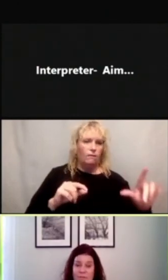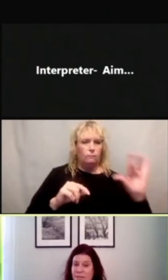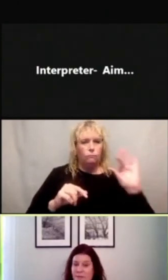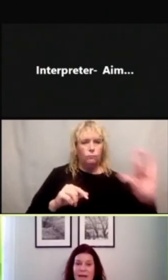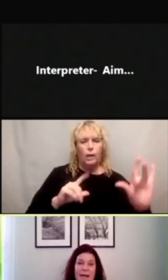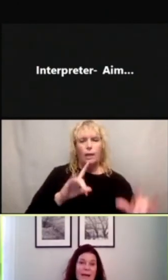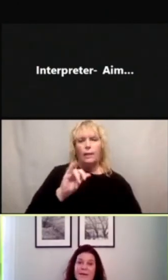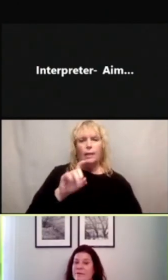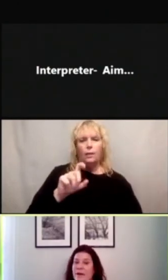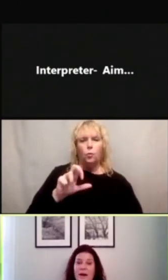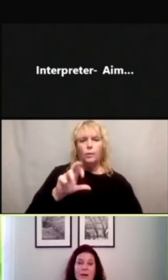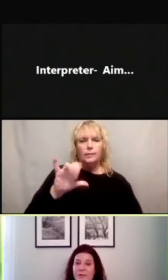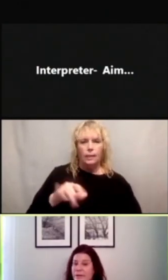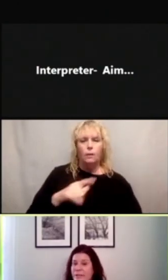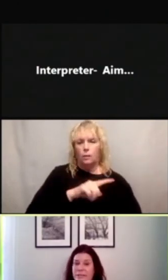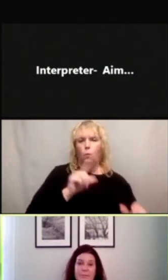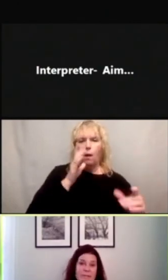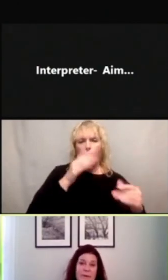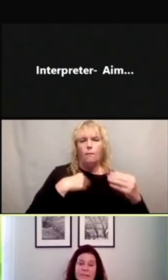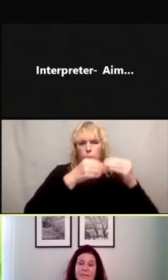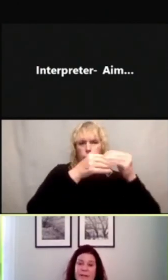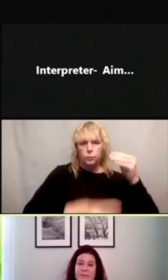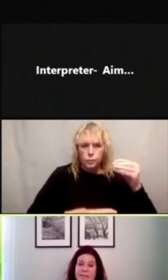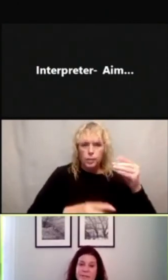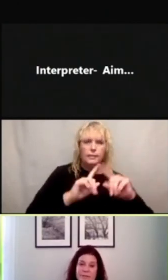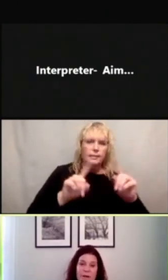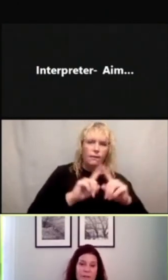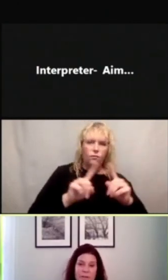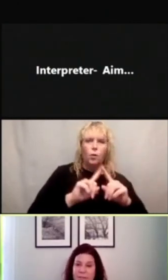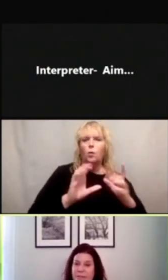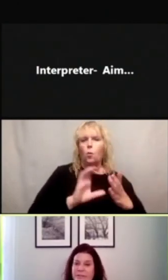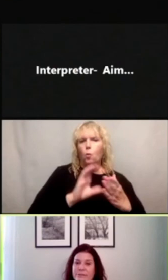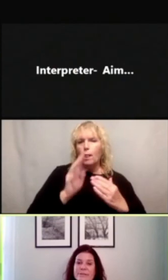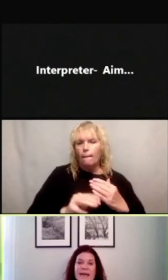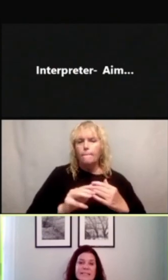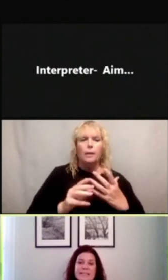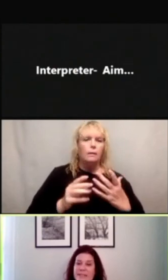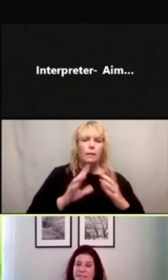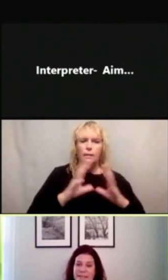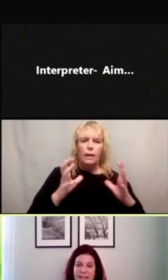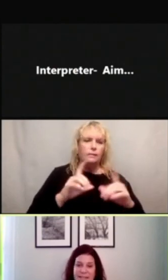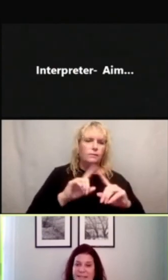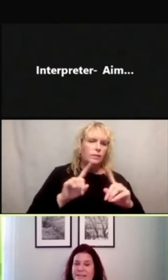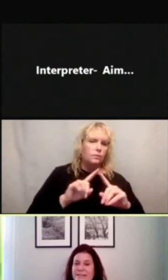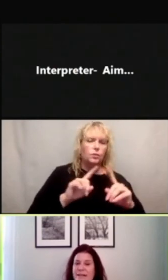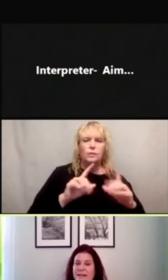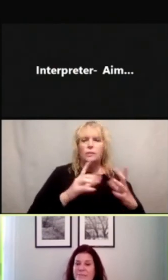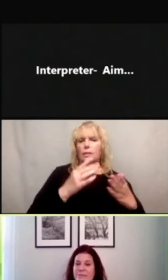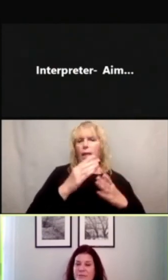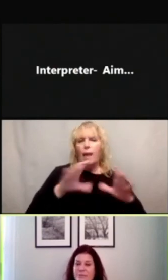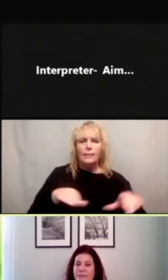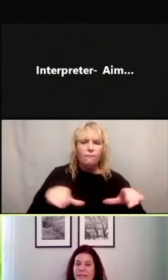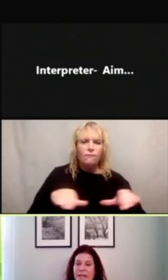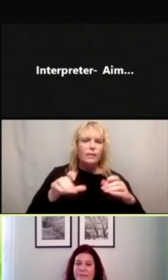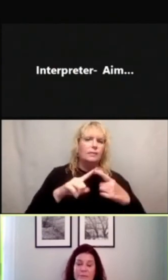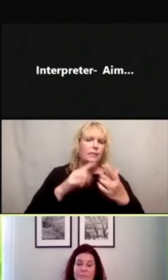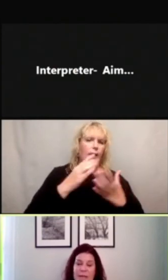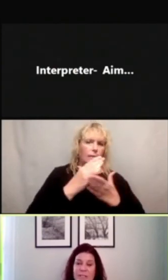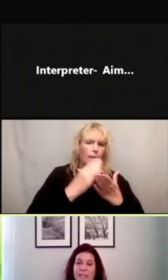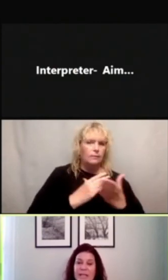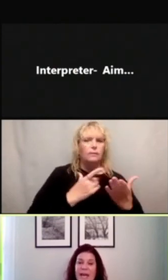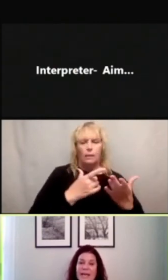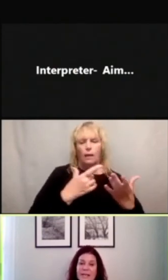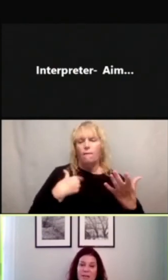the different resources that we have, our curriculum, as well as recommendations for other curriculums, activities and lessons. So there's really a lot